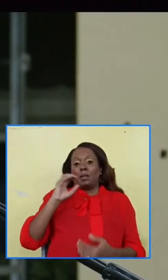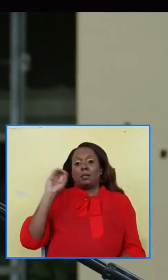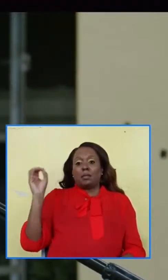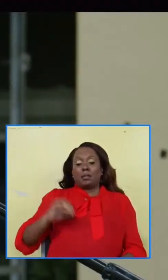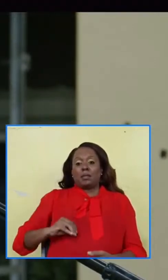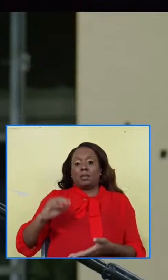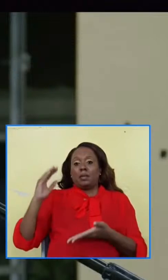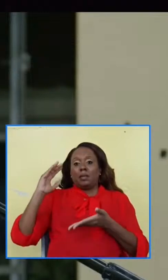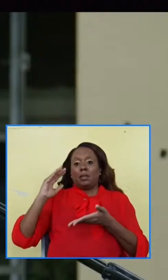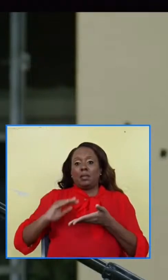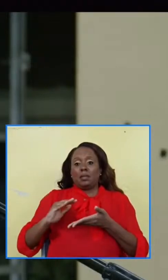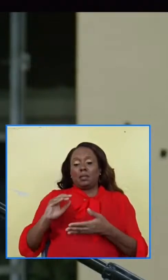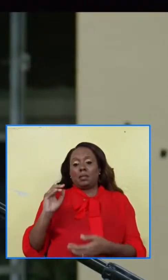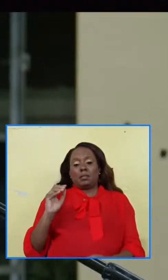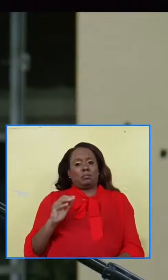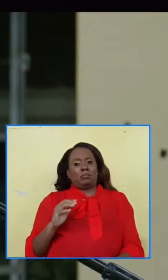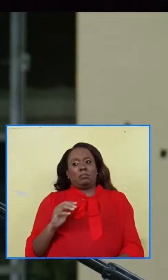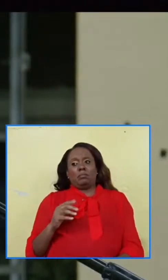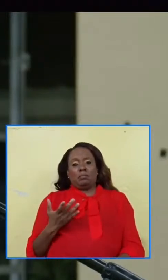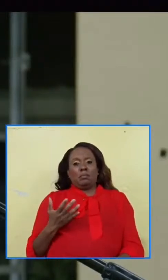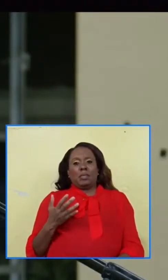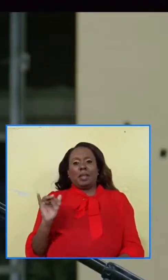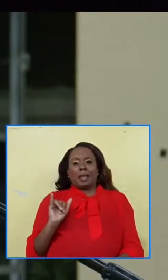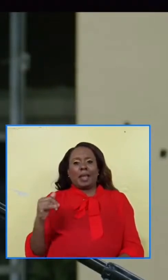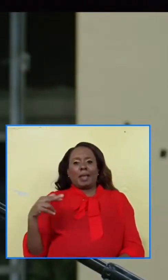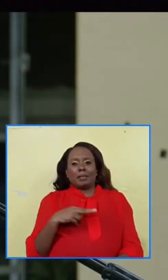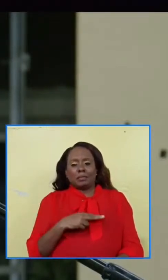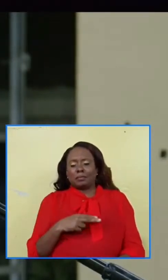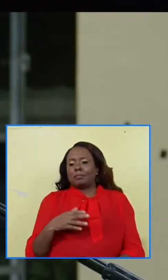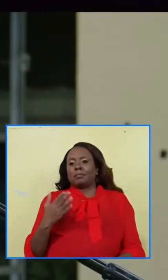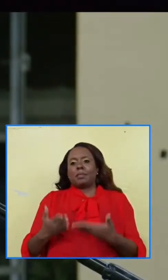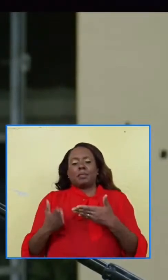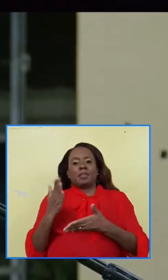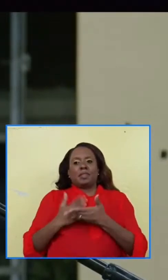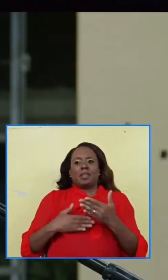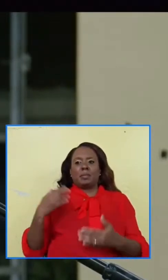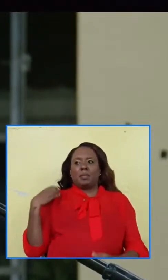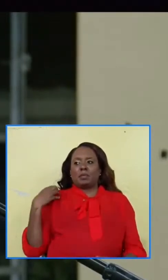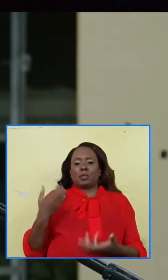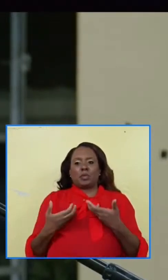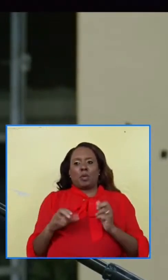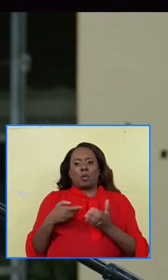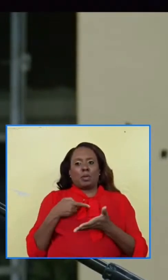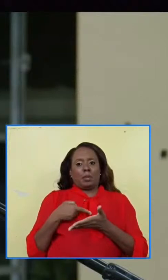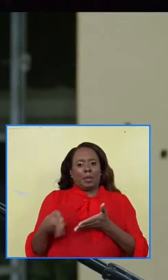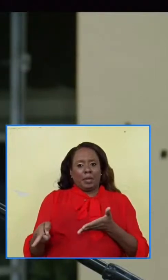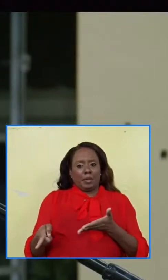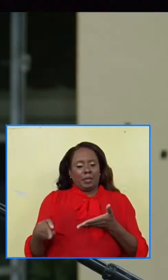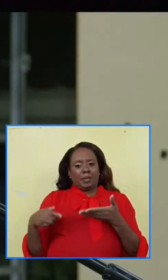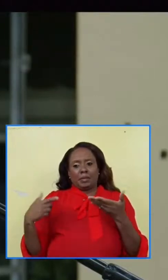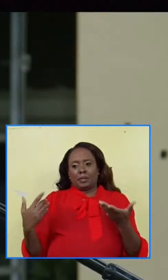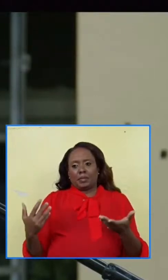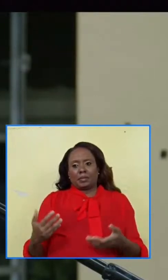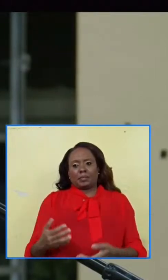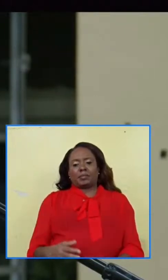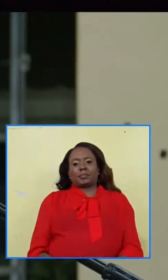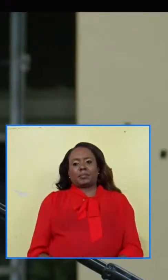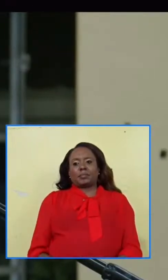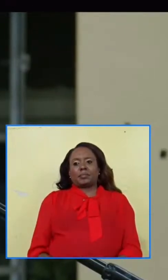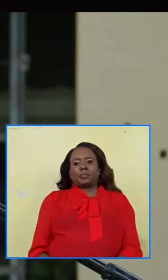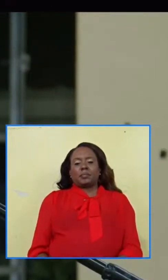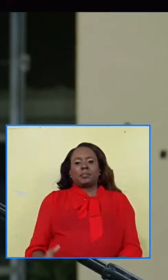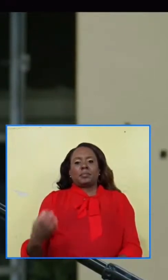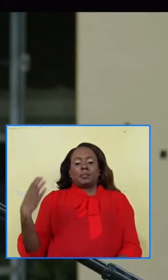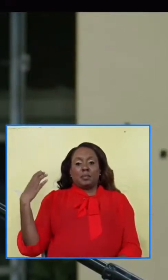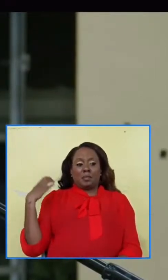because I can imagine a case where employers would be kind of reluctant to pay their contributions because the employer rate